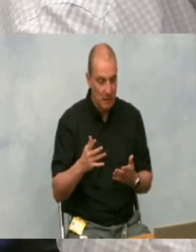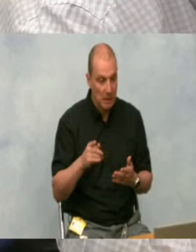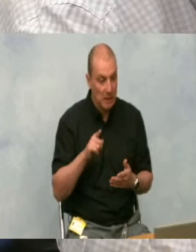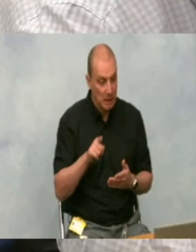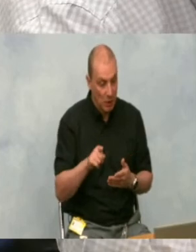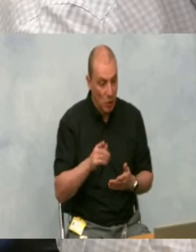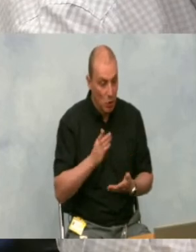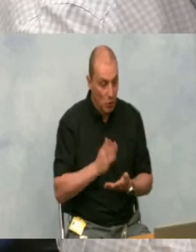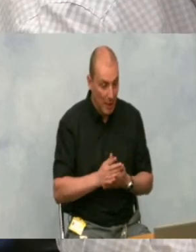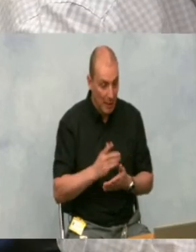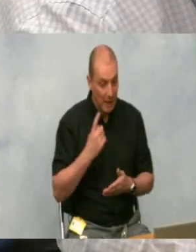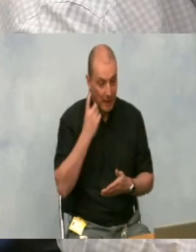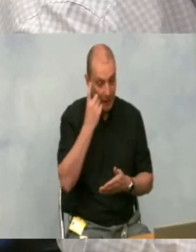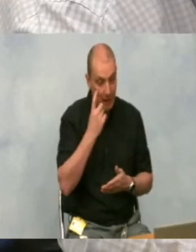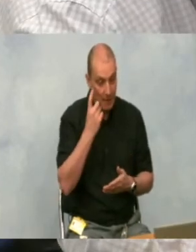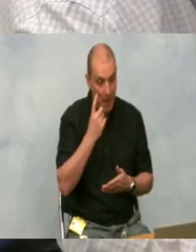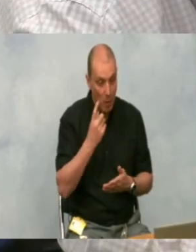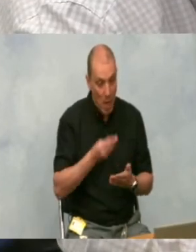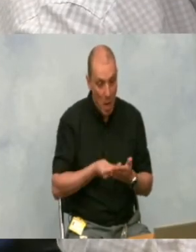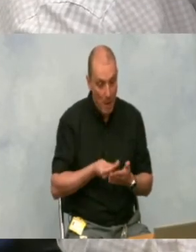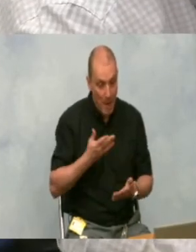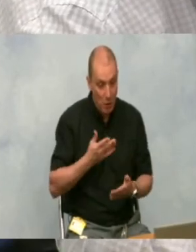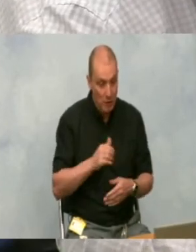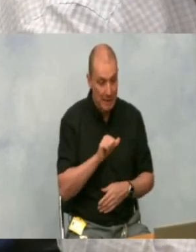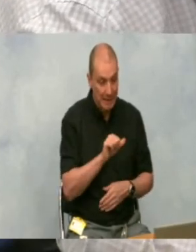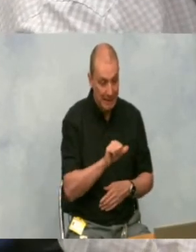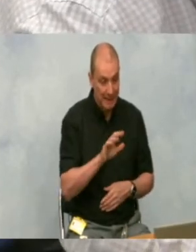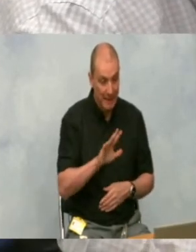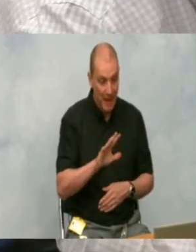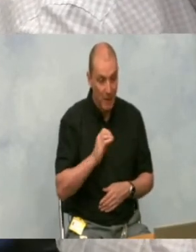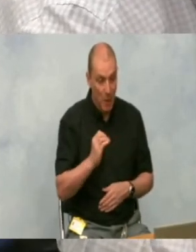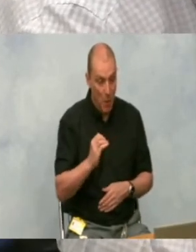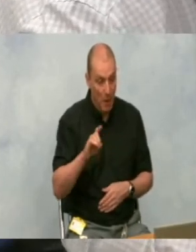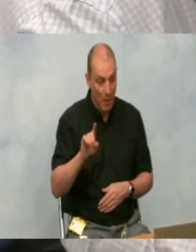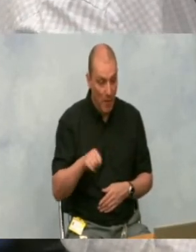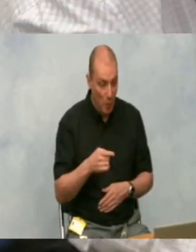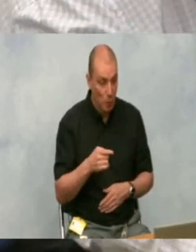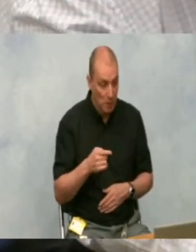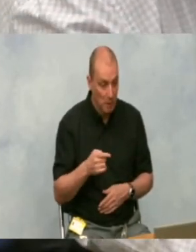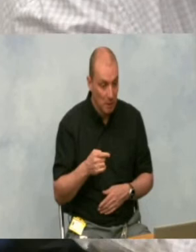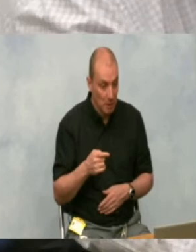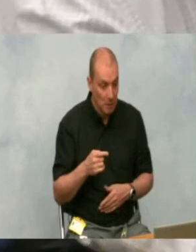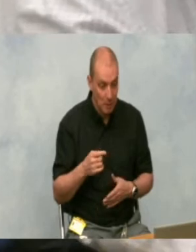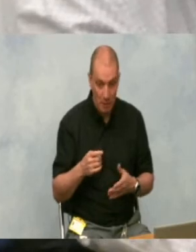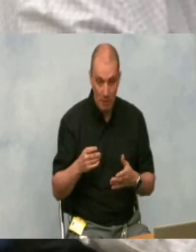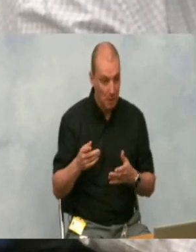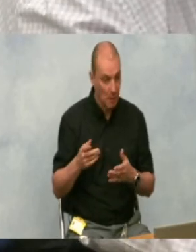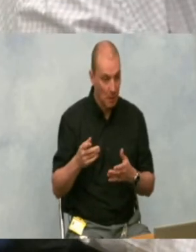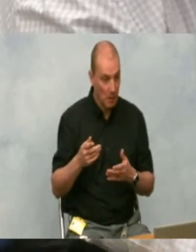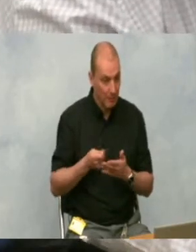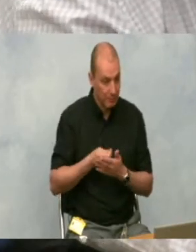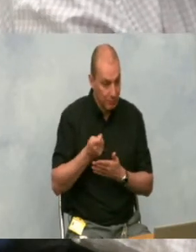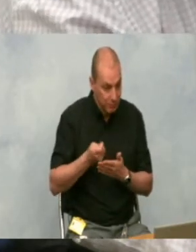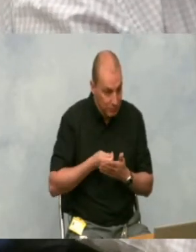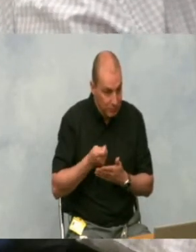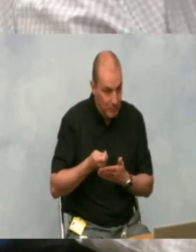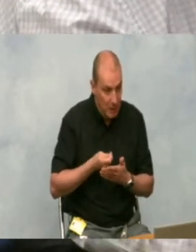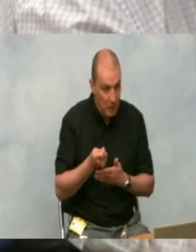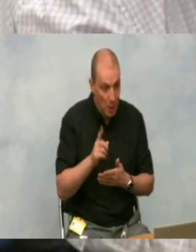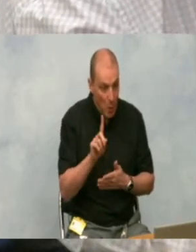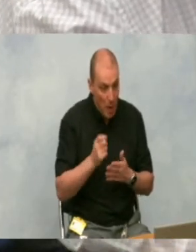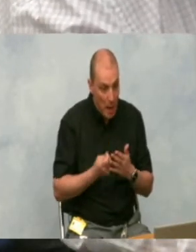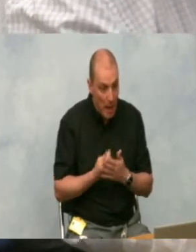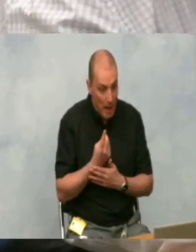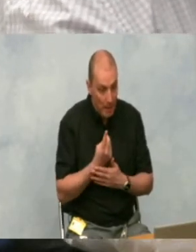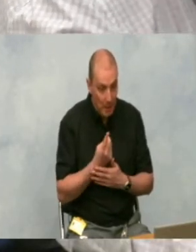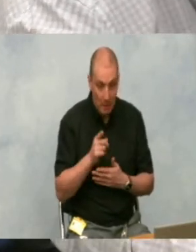totality. What happens if we leave it lying, as Margaret Cooper said about the Ballgreen Hall, and somebody vandalises it and sets it on fire? We'll